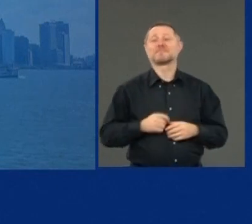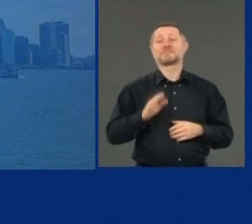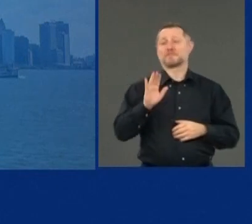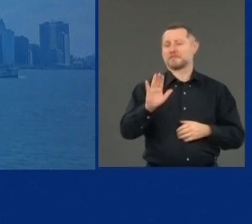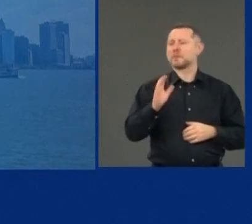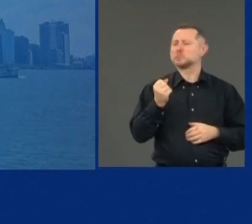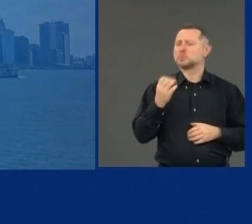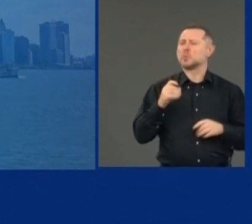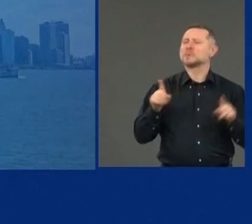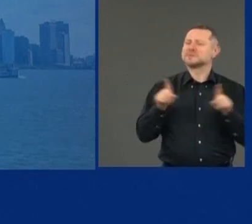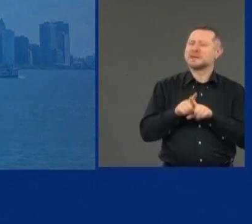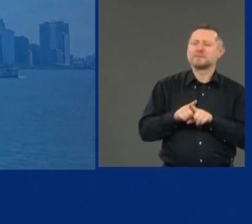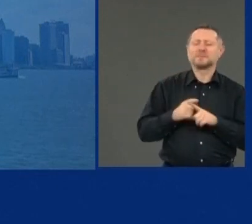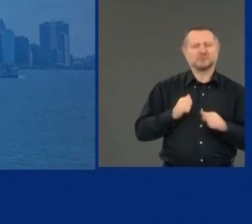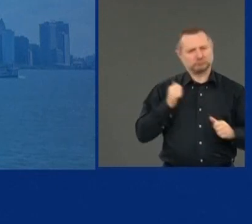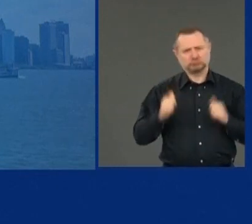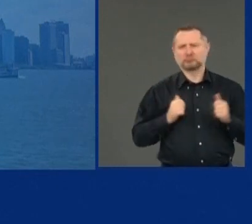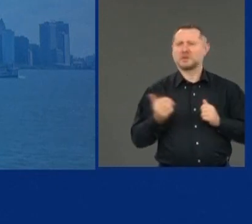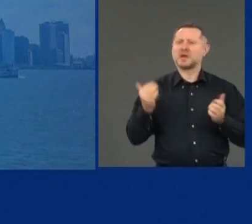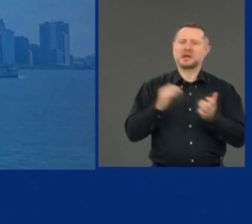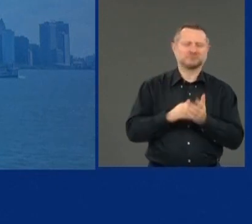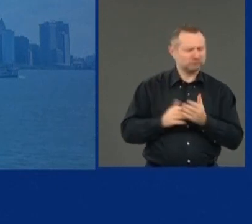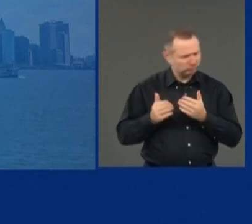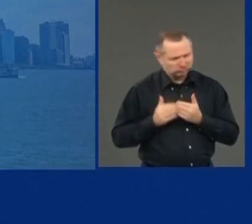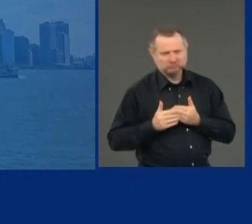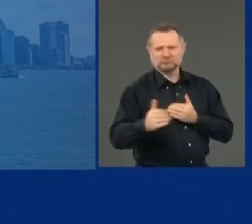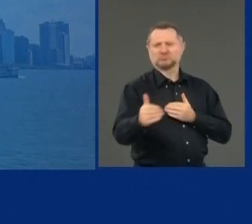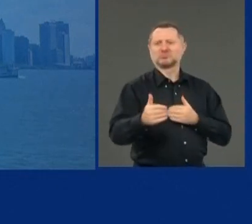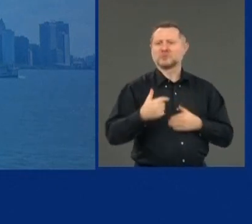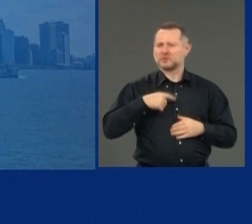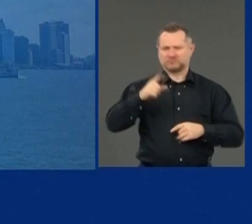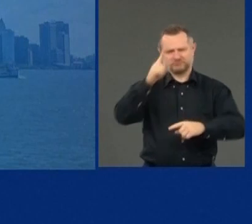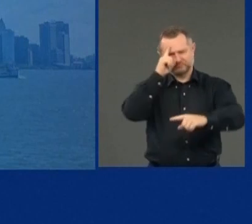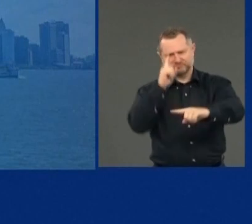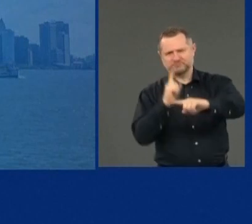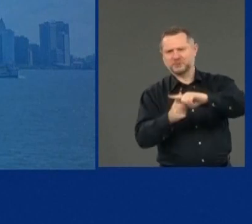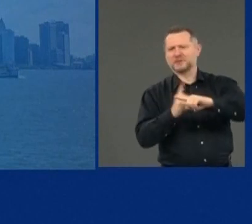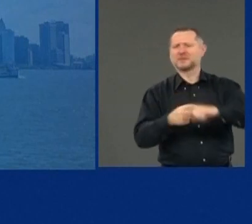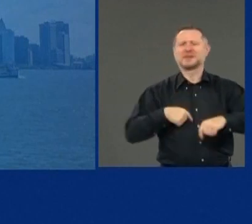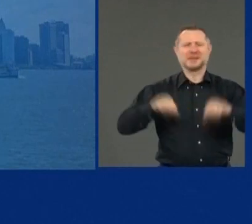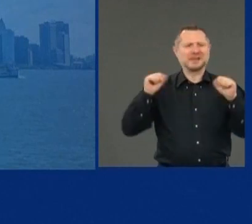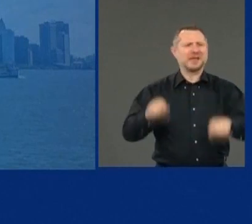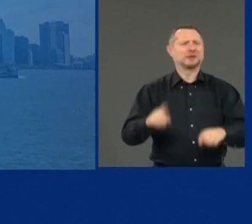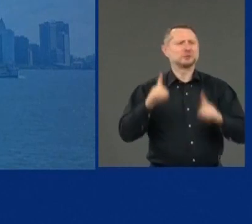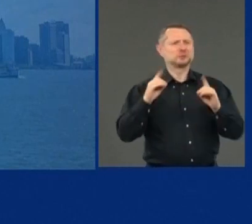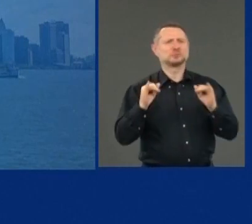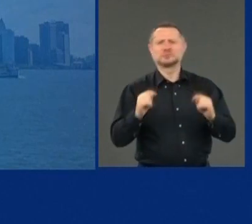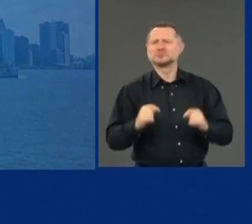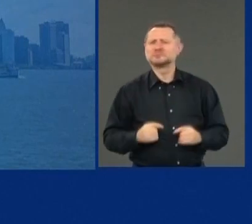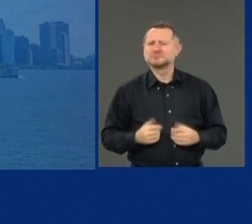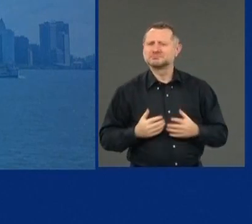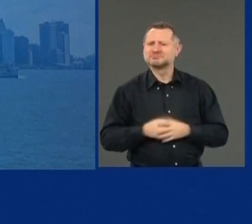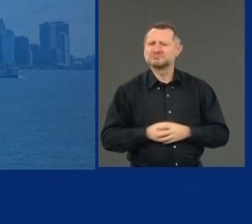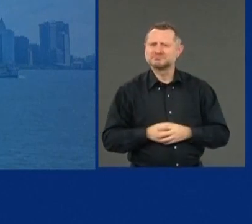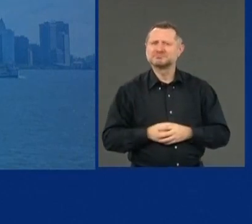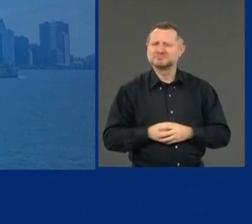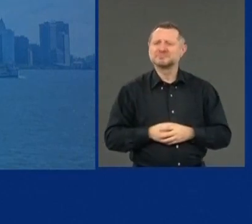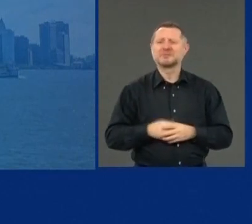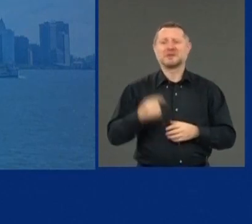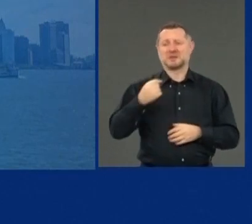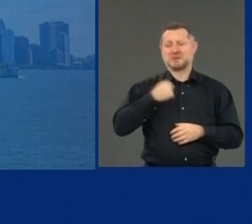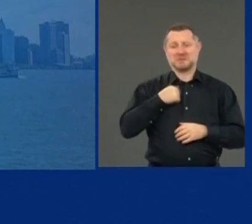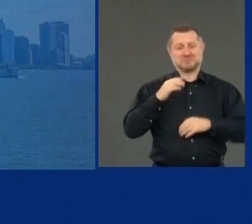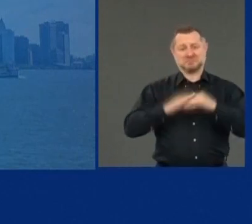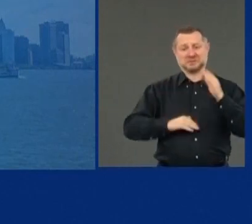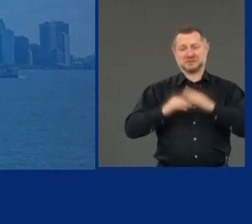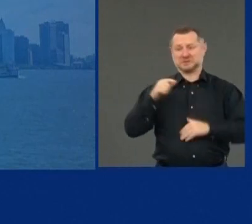of ambition back. Let's get that kind of optimism back. We built New York. Mother